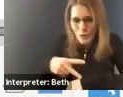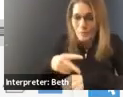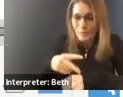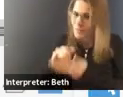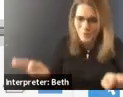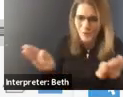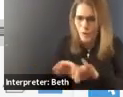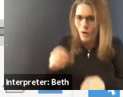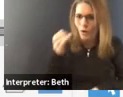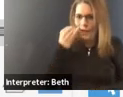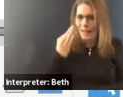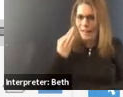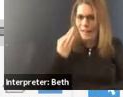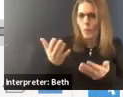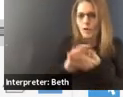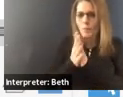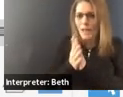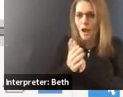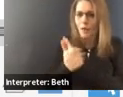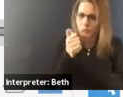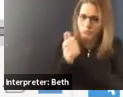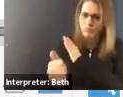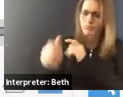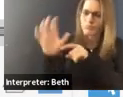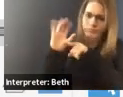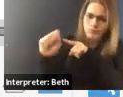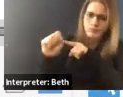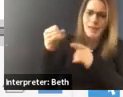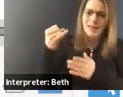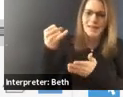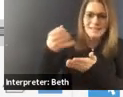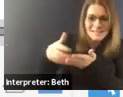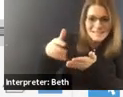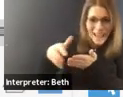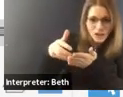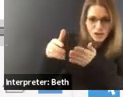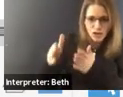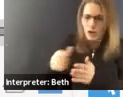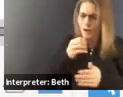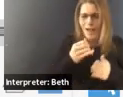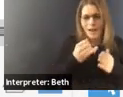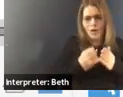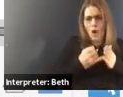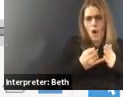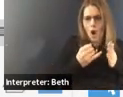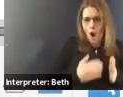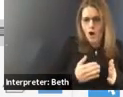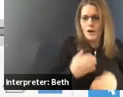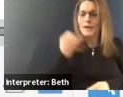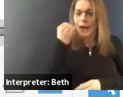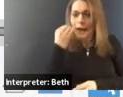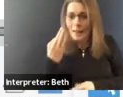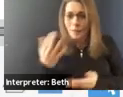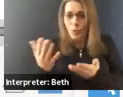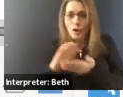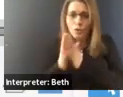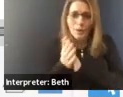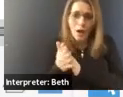and I say sketcher, not artist, you redo your own